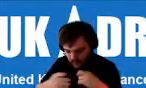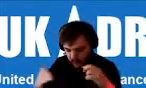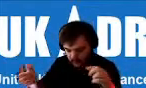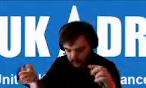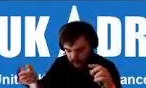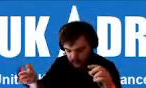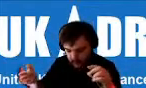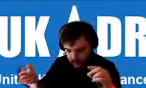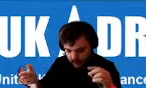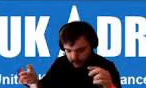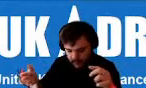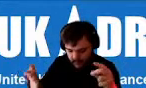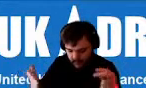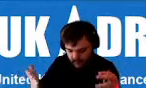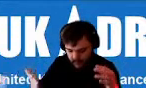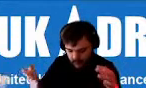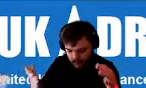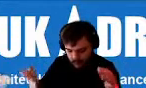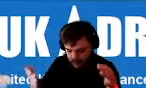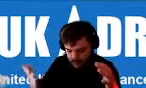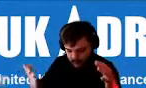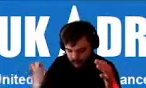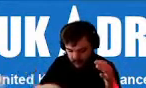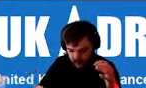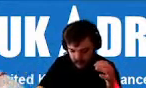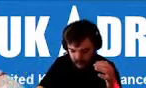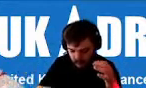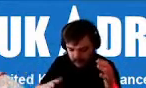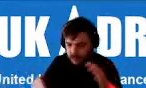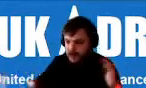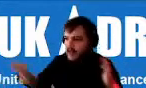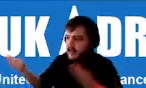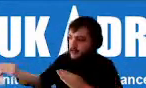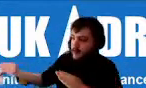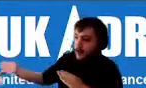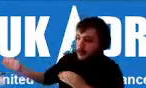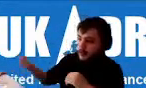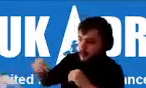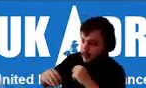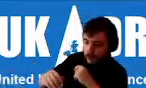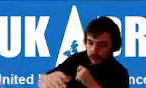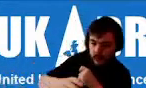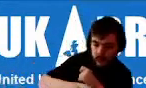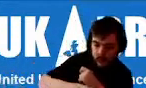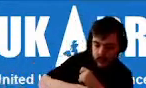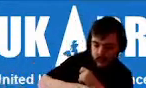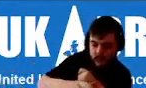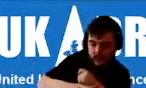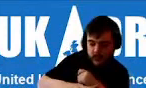disasters, moving forward? And, what would you, where would you like it to go?